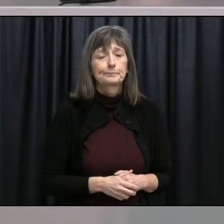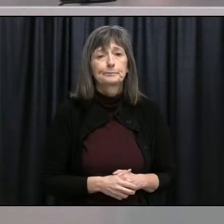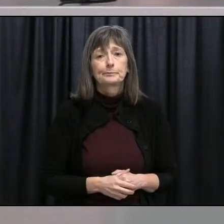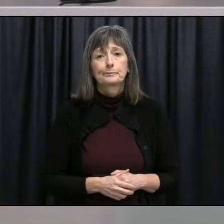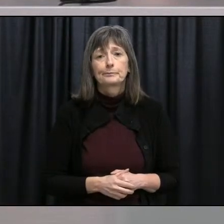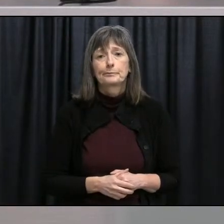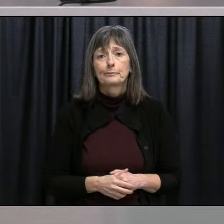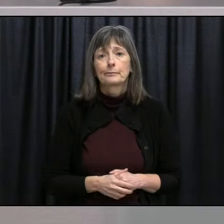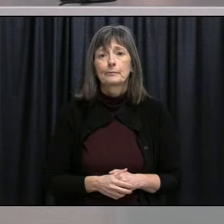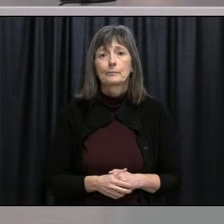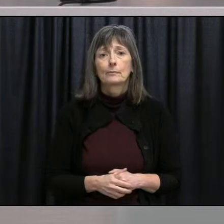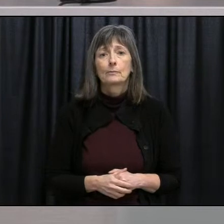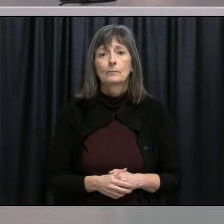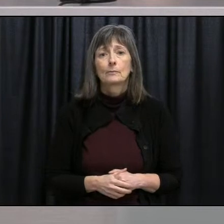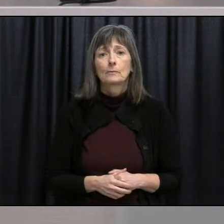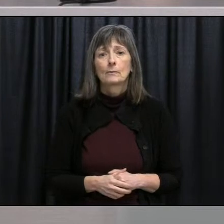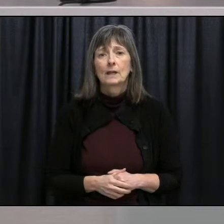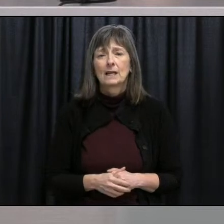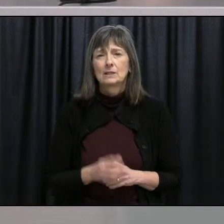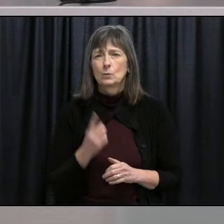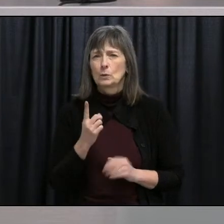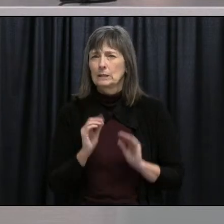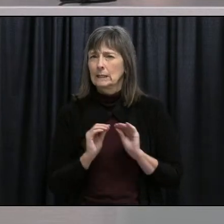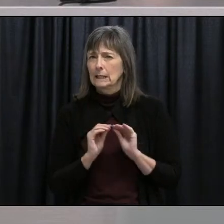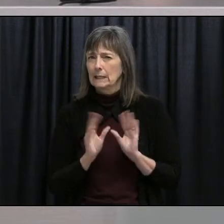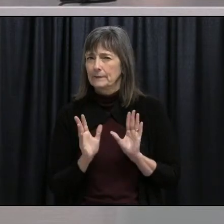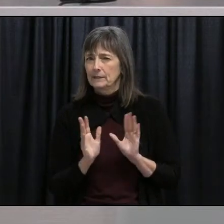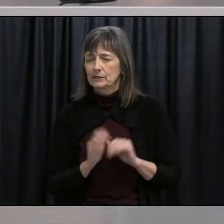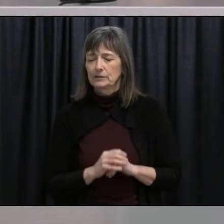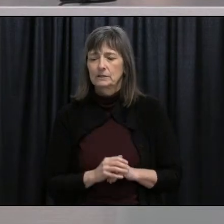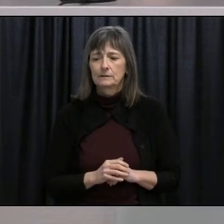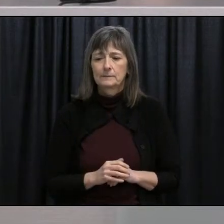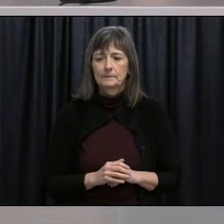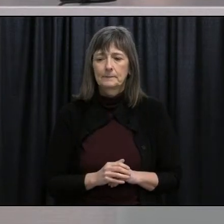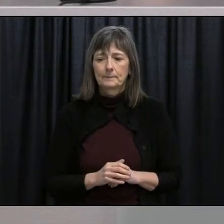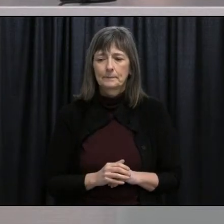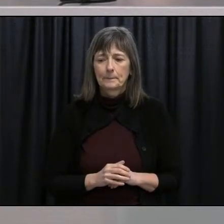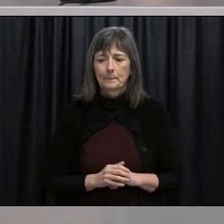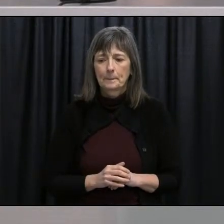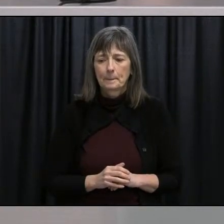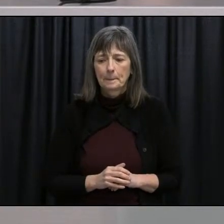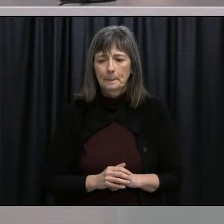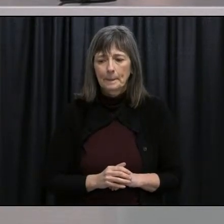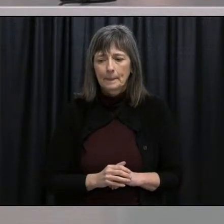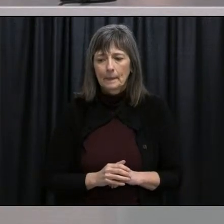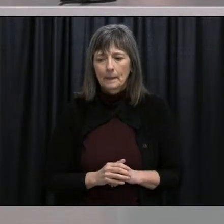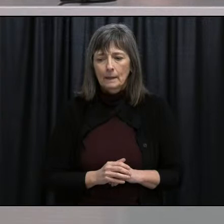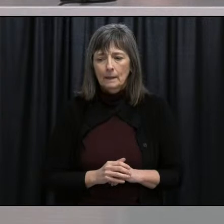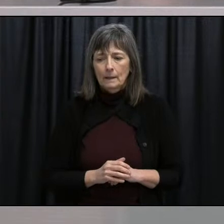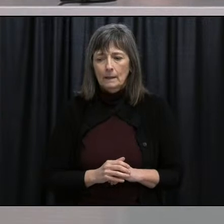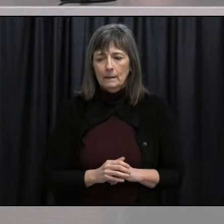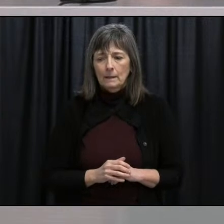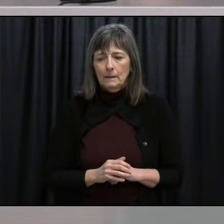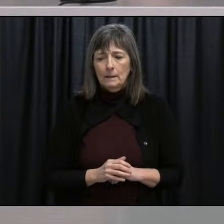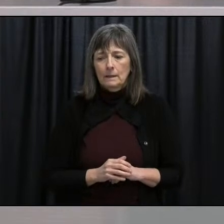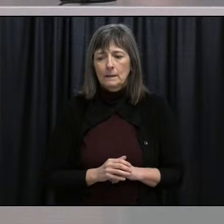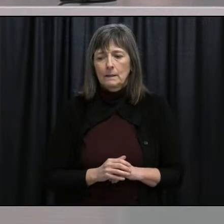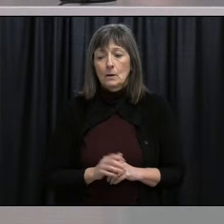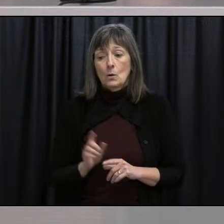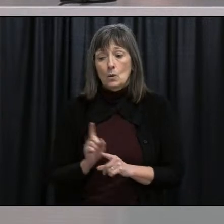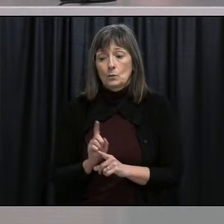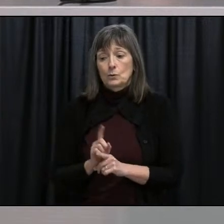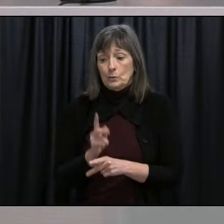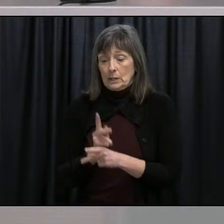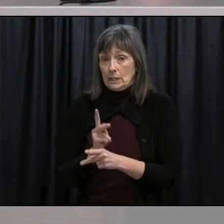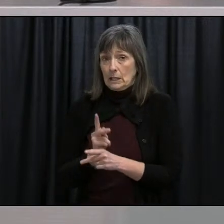Okay, thank you. And just one clarification point, I guess. They also mentioned that on Monday there